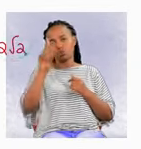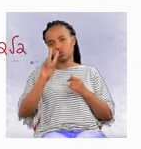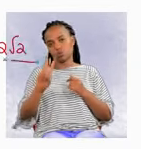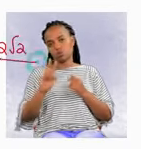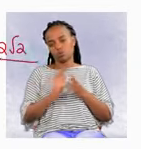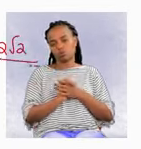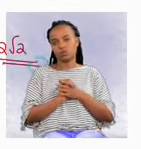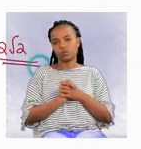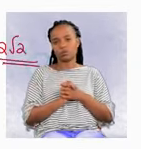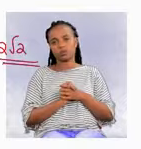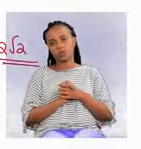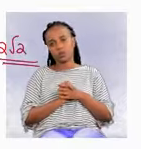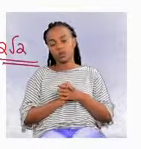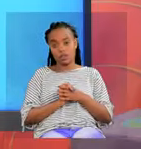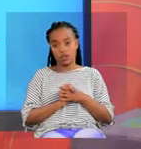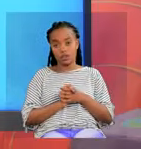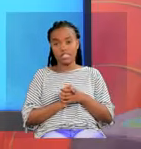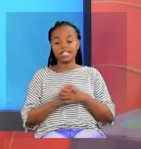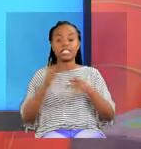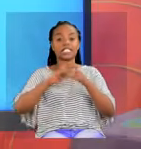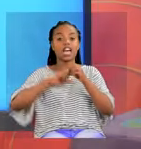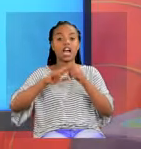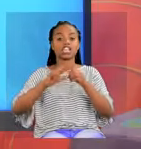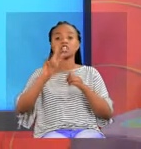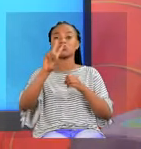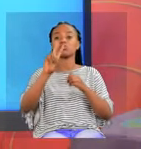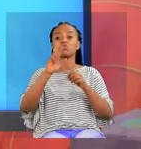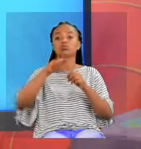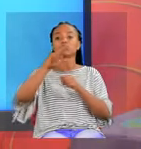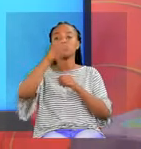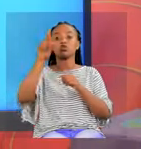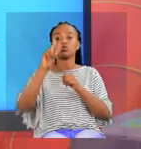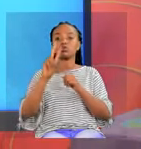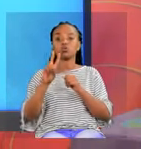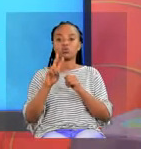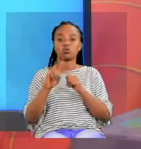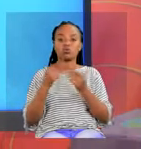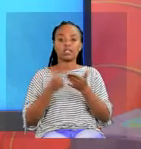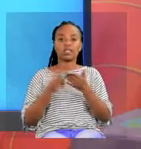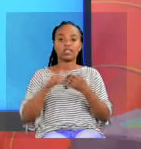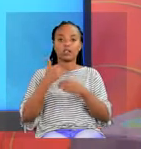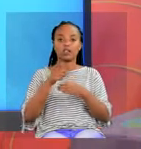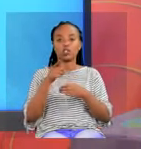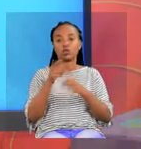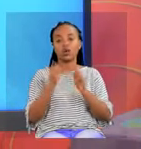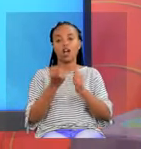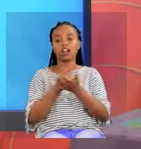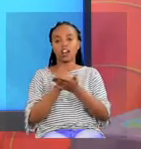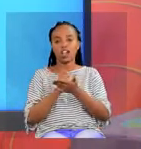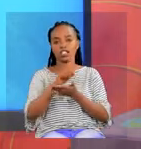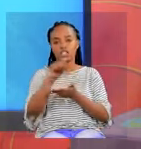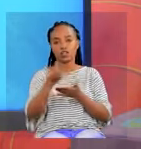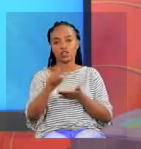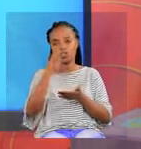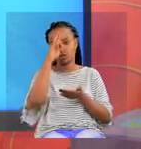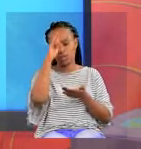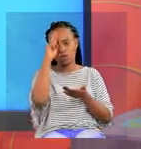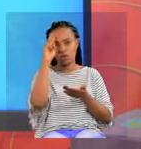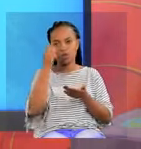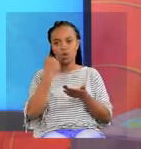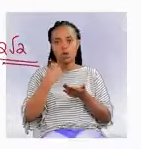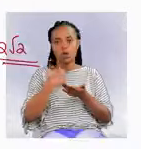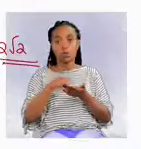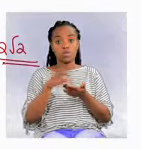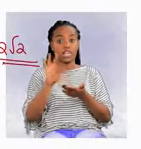So, the radius is this 2 root 2. After this, we can write the equation because we have center